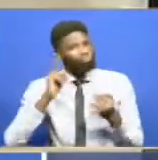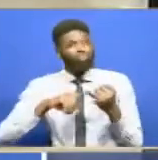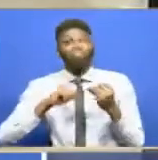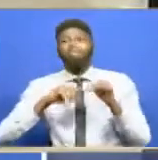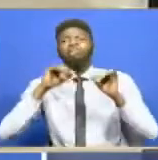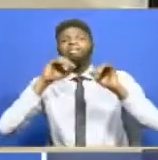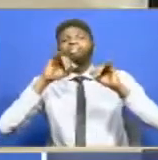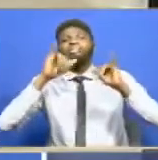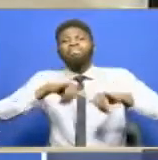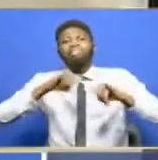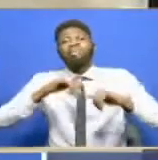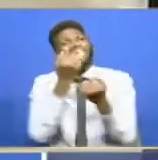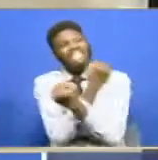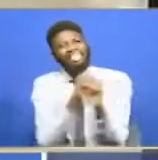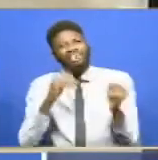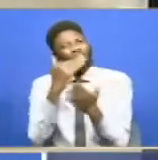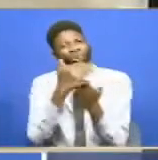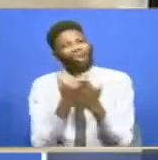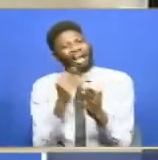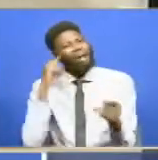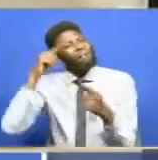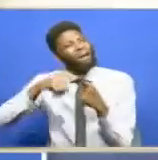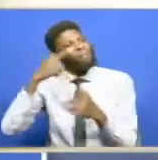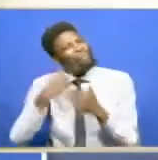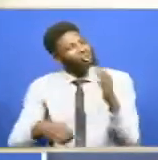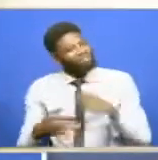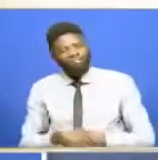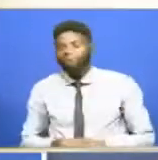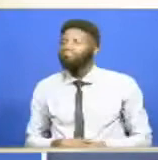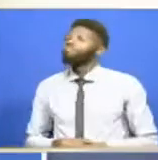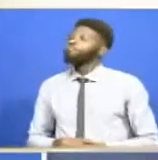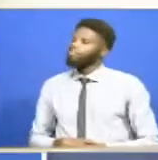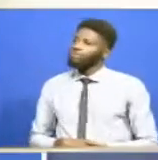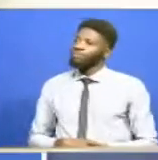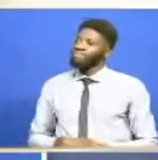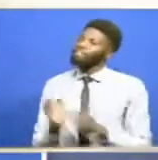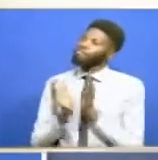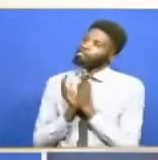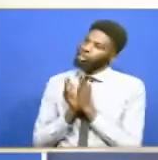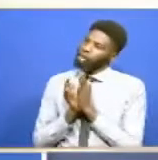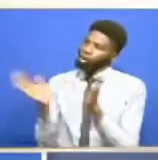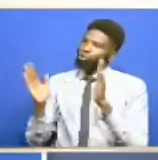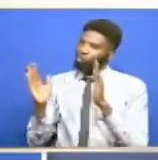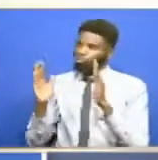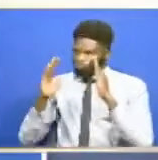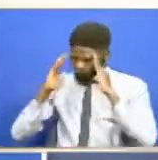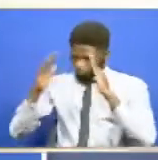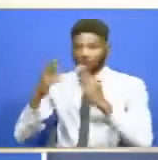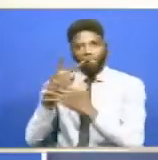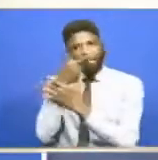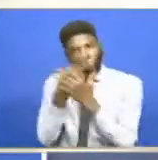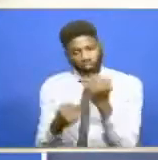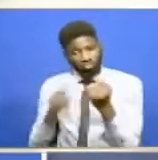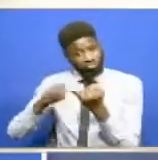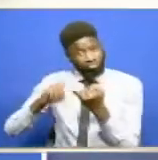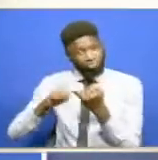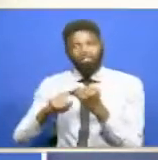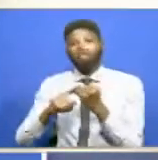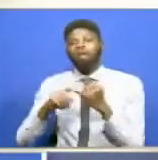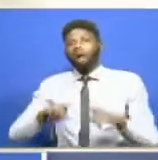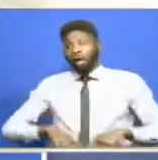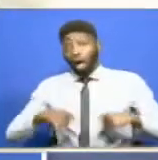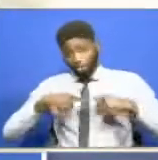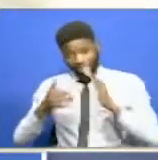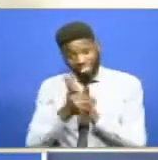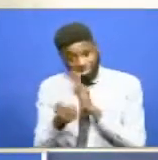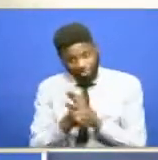safe? What does your program or project involve? Okay, it generally deals with both. It can be life skills,